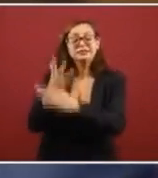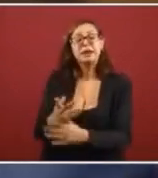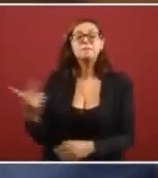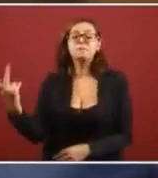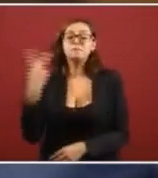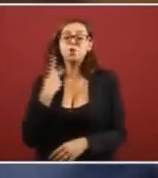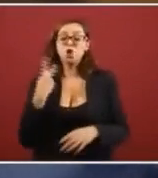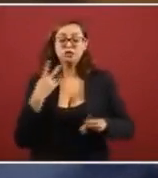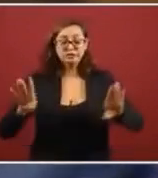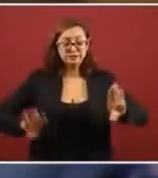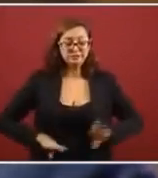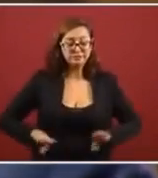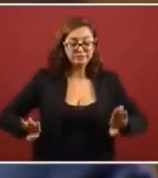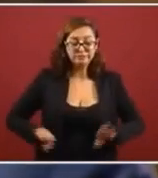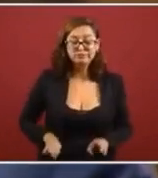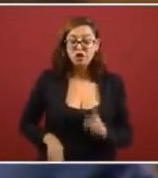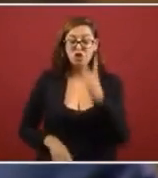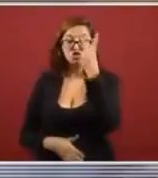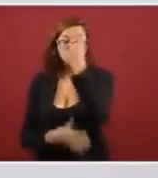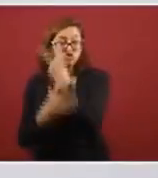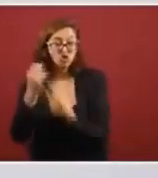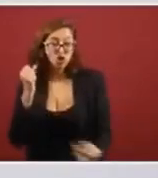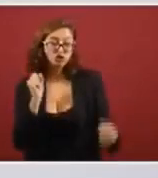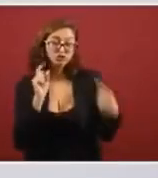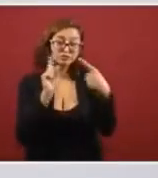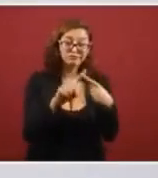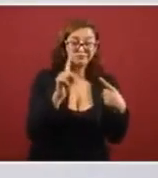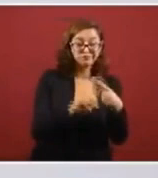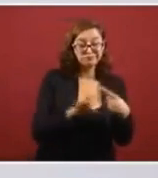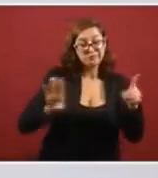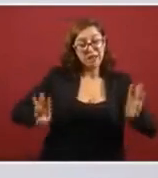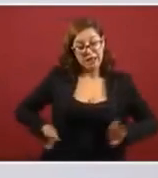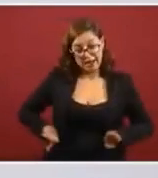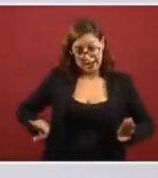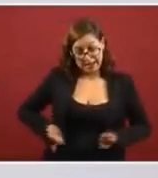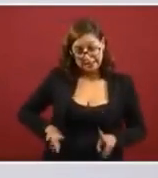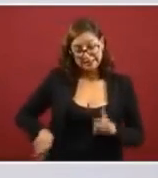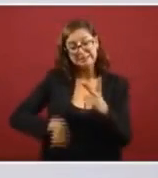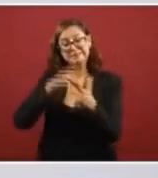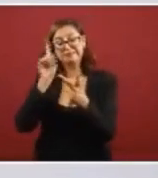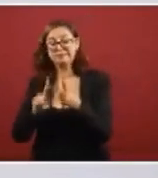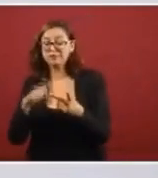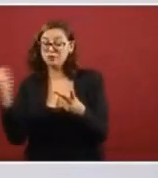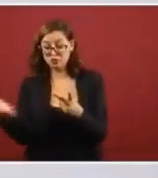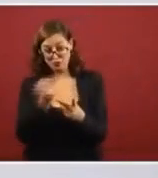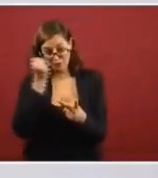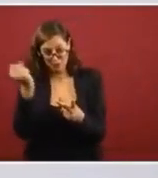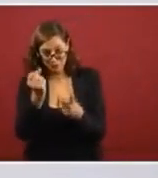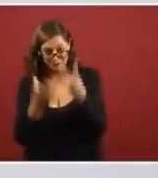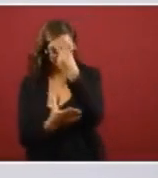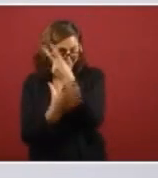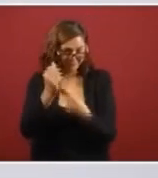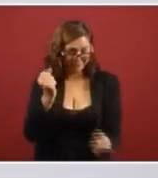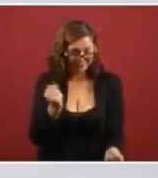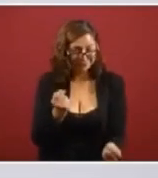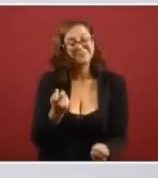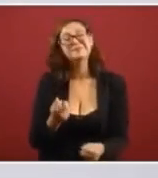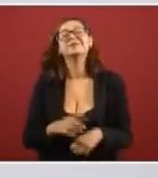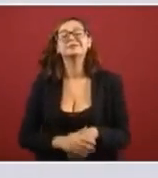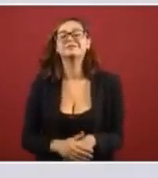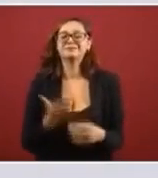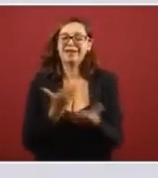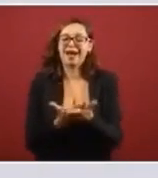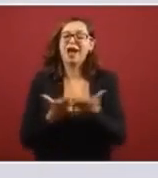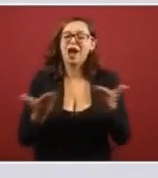politics is virtue and fortune and I've been lucky and this time we've had good